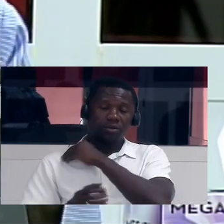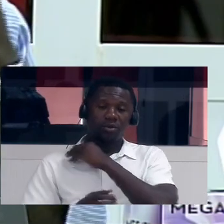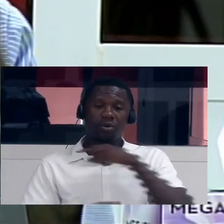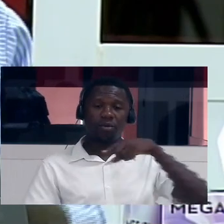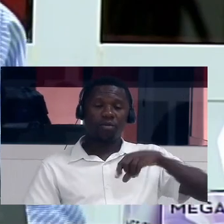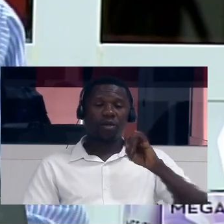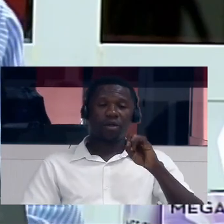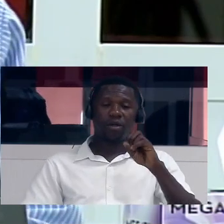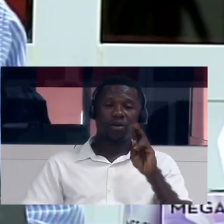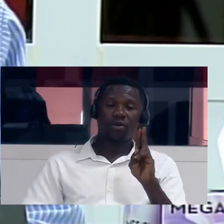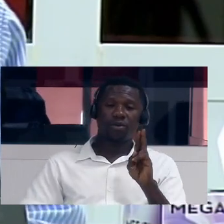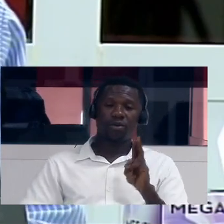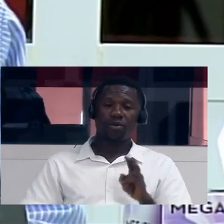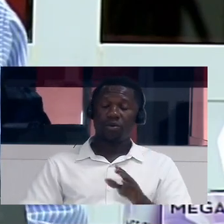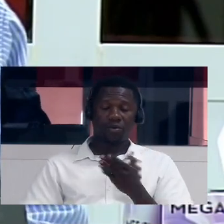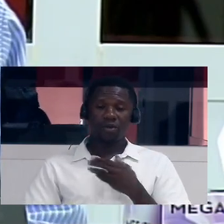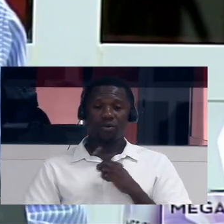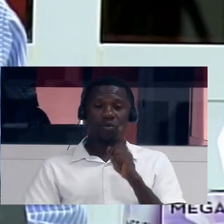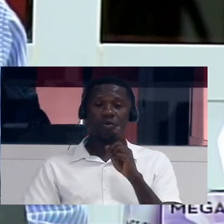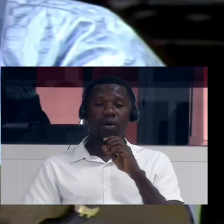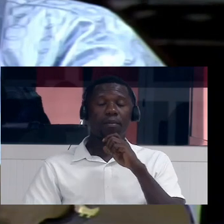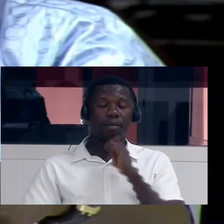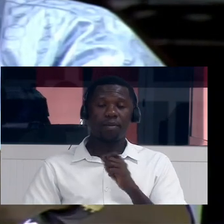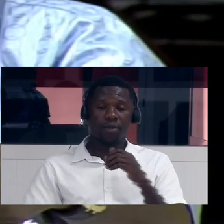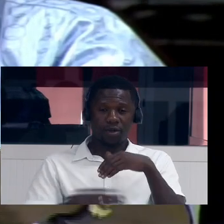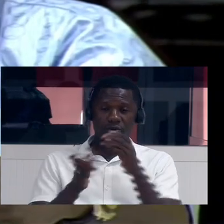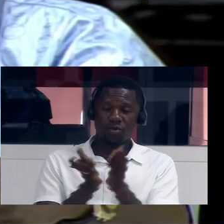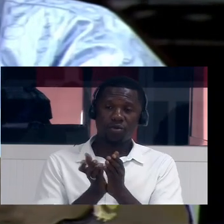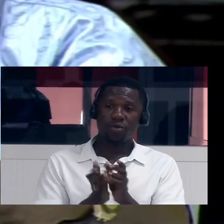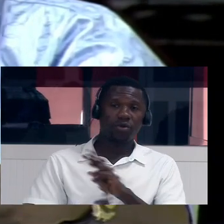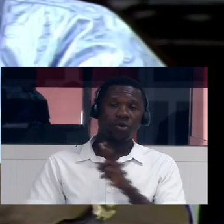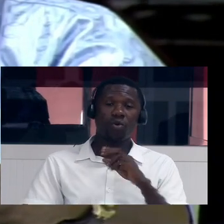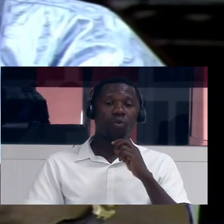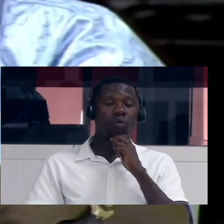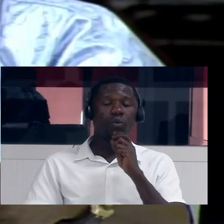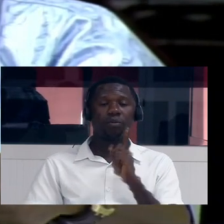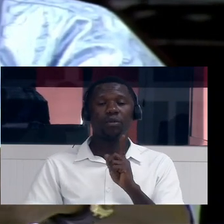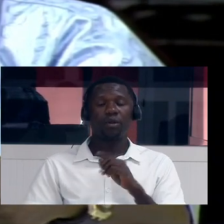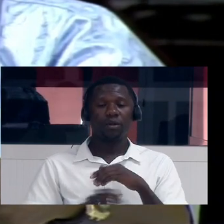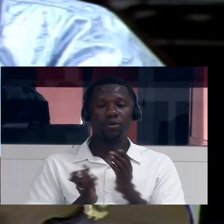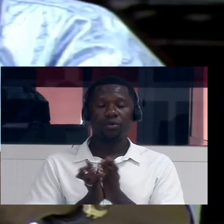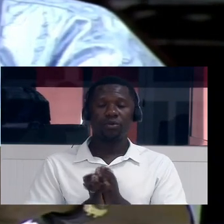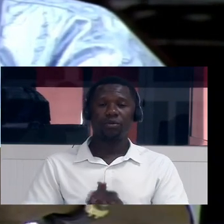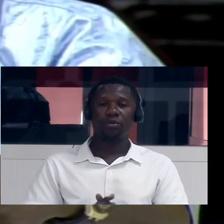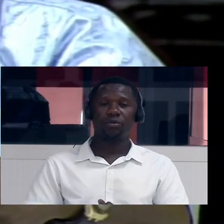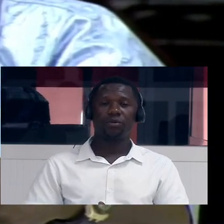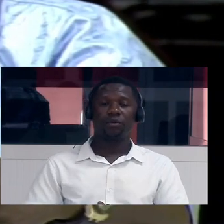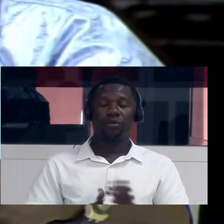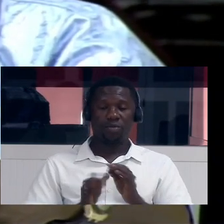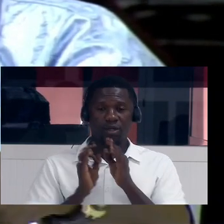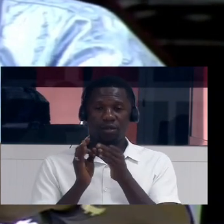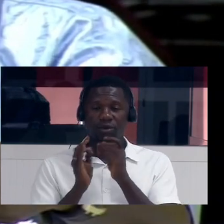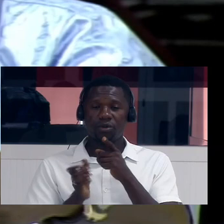Otherwise, it's a one-man force. I am not a one-man force. I appreciate that. But what I'm saying is this is a fundamental